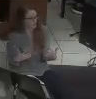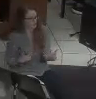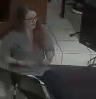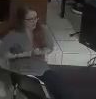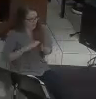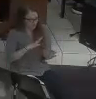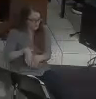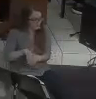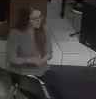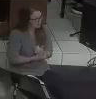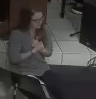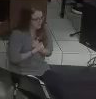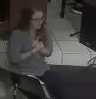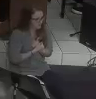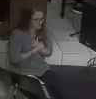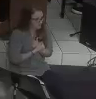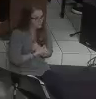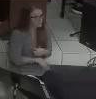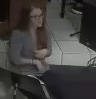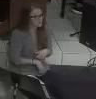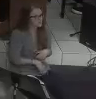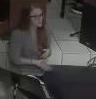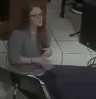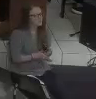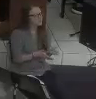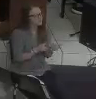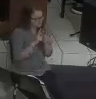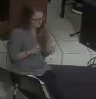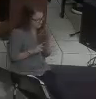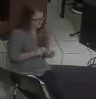life. I invite you to ask yourself a